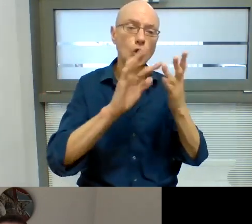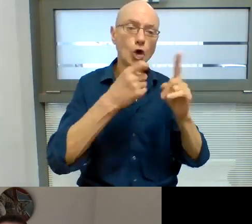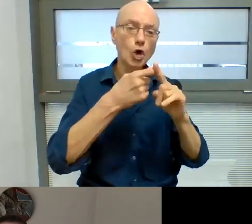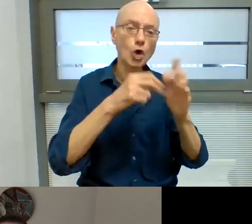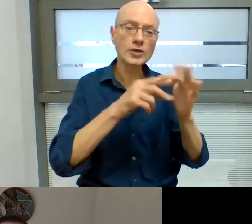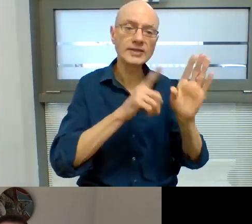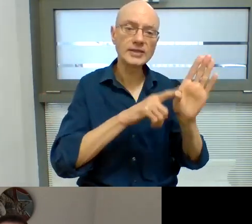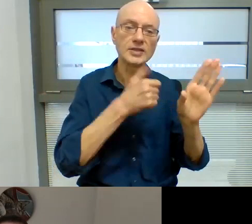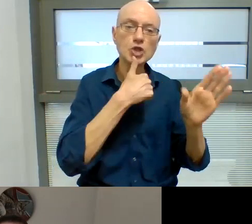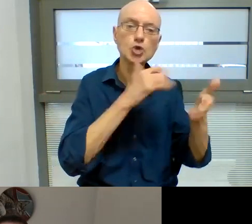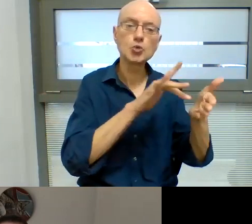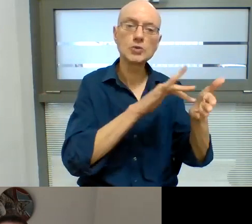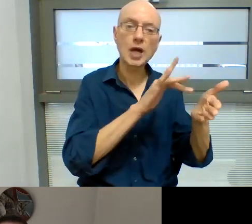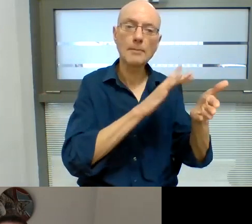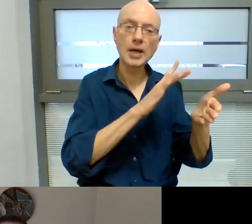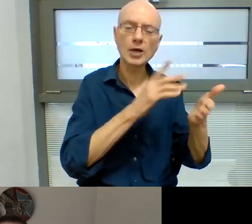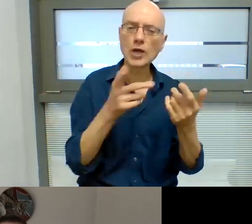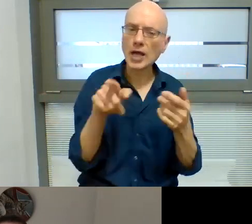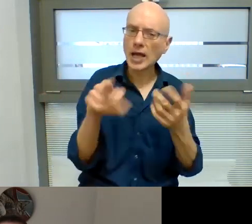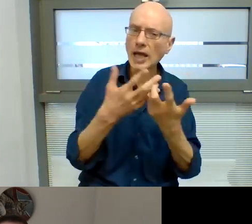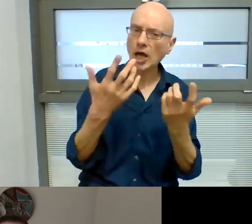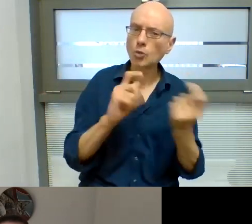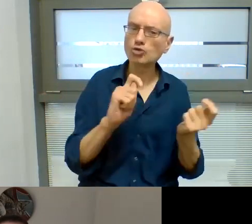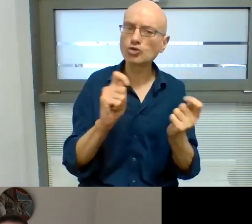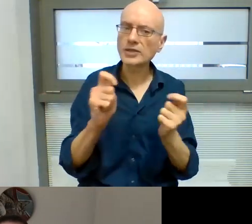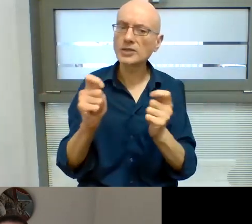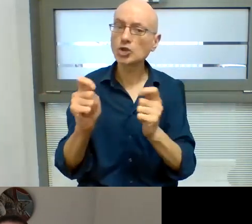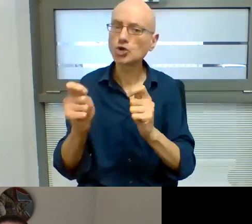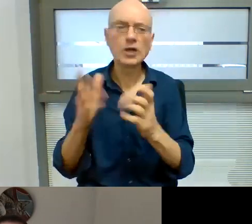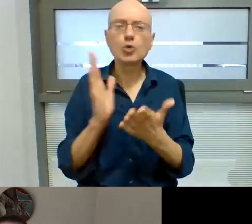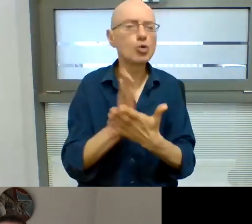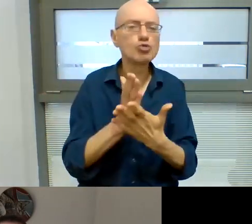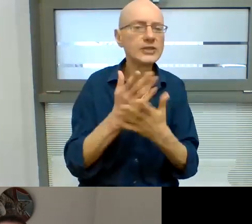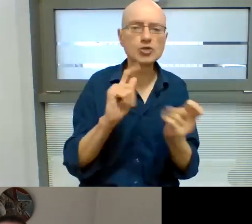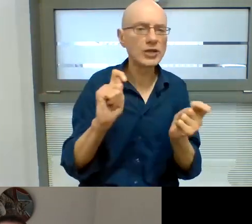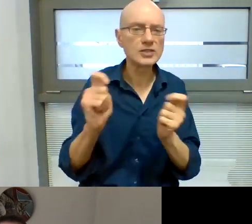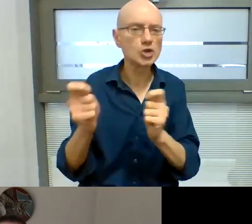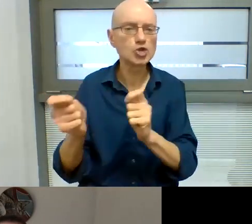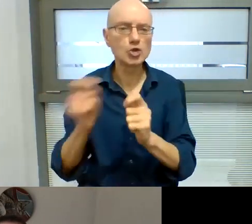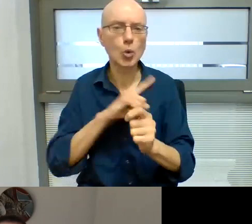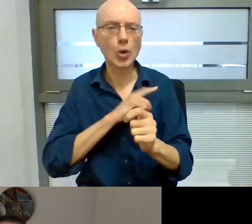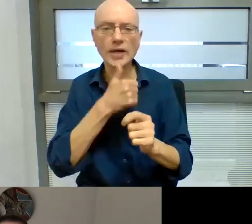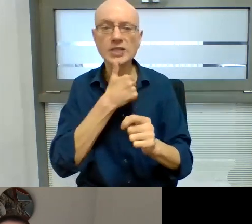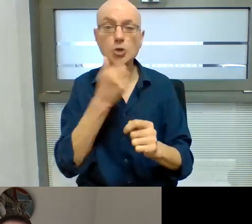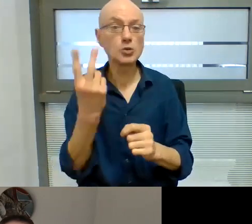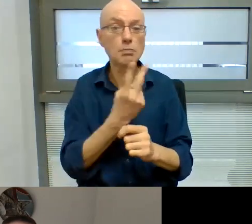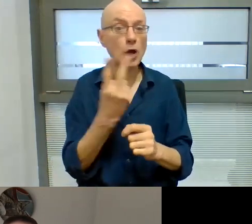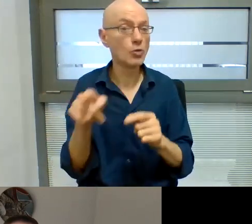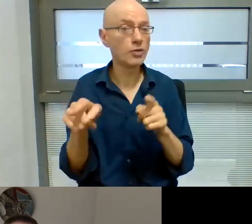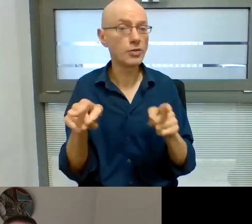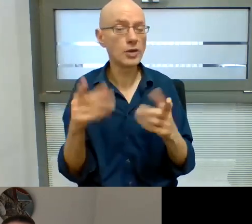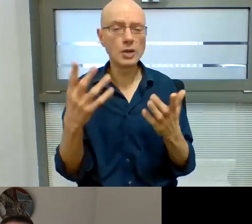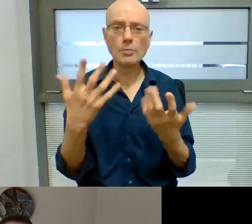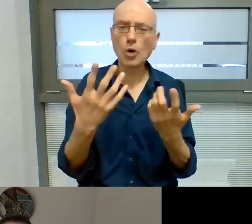How did you make that transition? Or not? It's not really a transition, is it? Because you have a foot in both camps. Yeah. How did